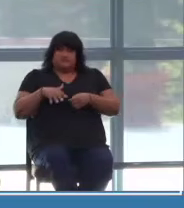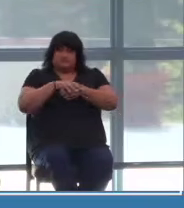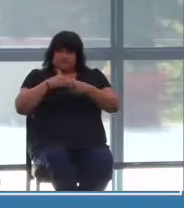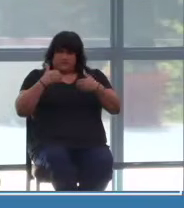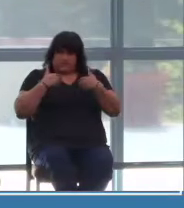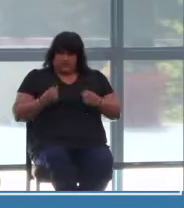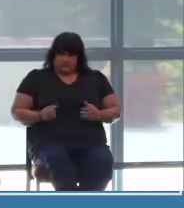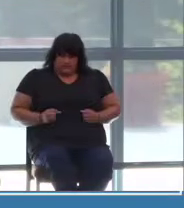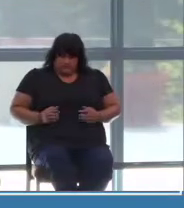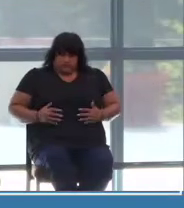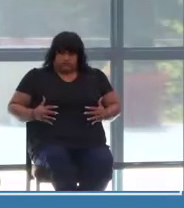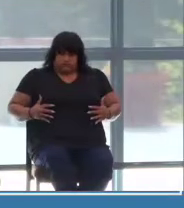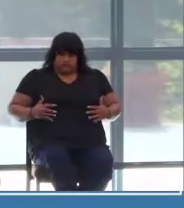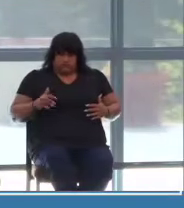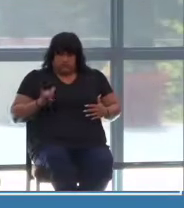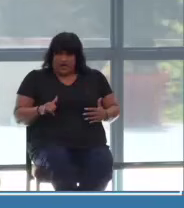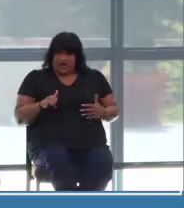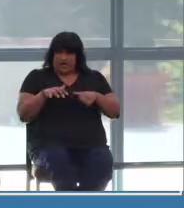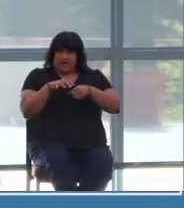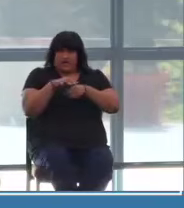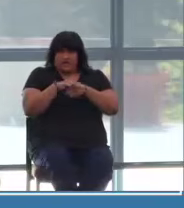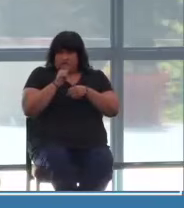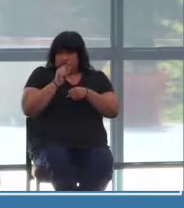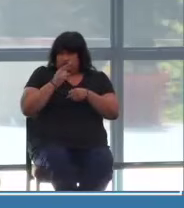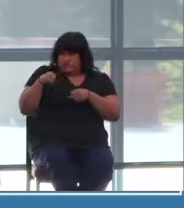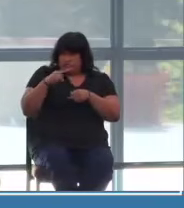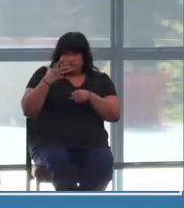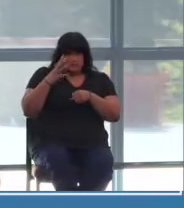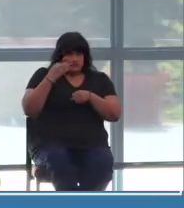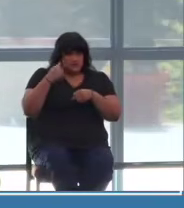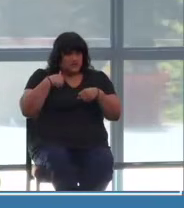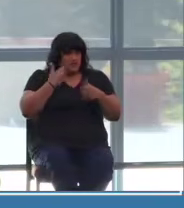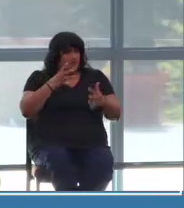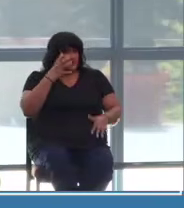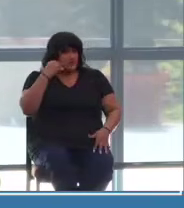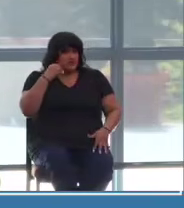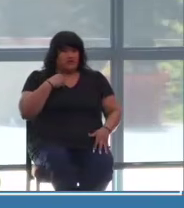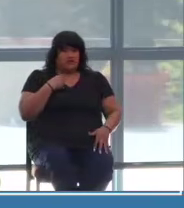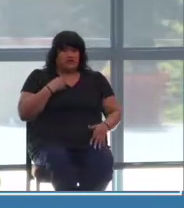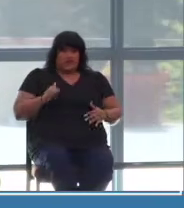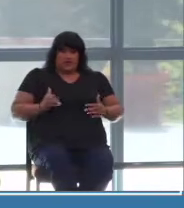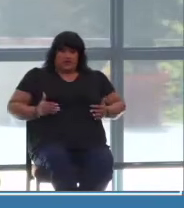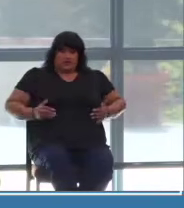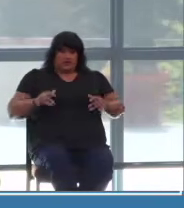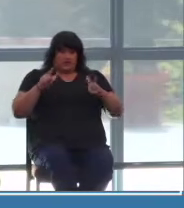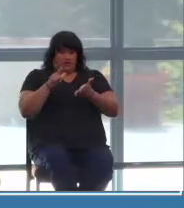that area, and I don't know if other people have experienced this, but I've experienced, especially the lower two ribs slipping, which is very